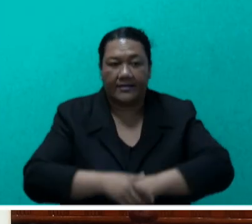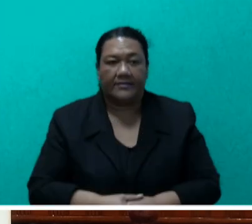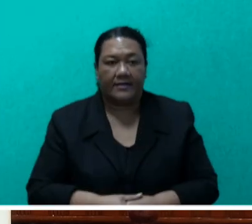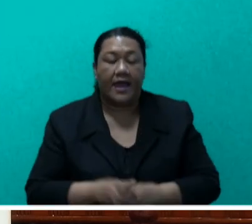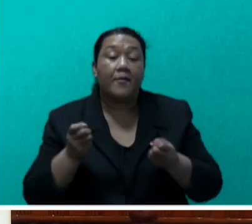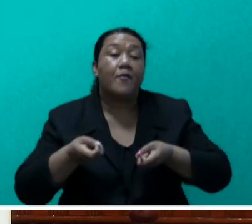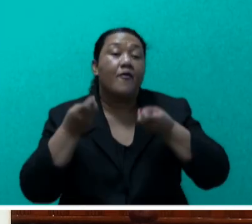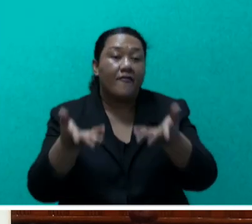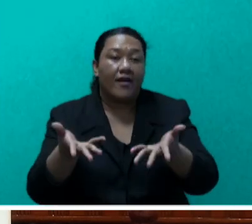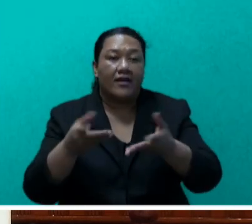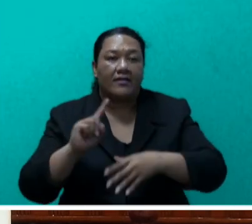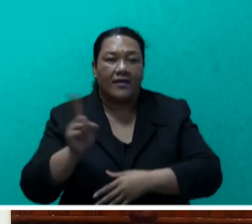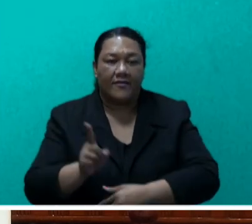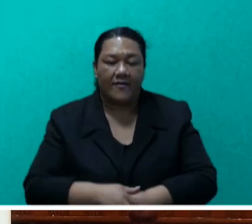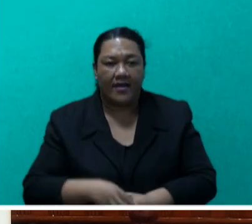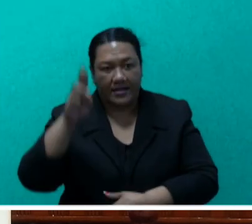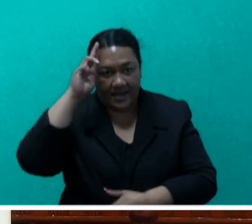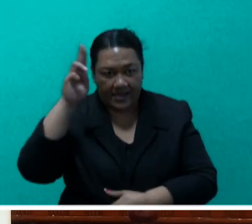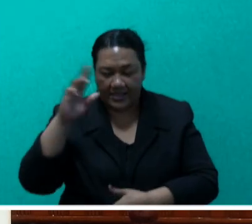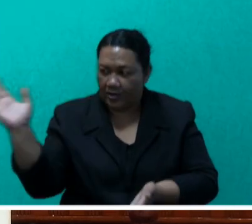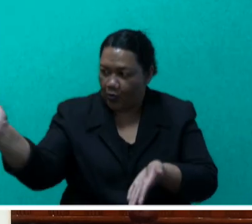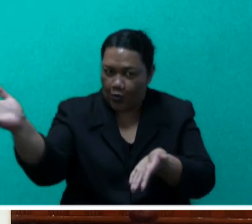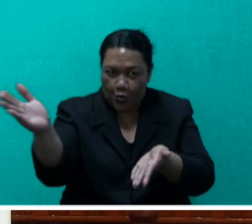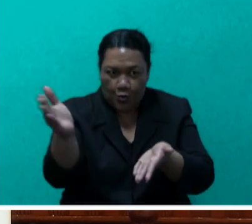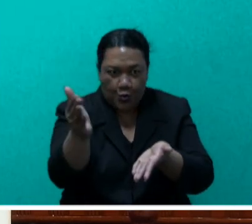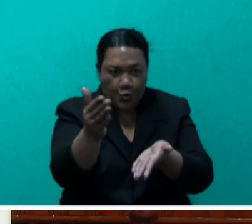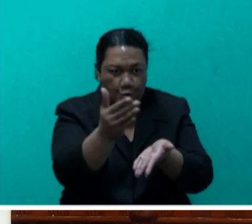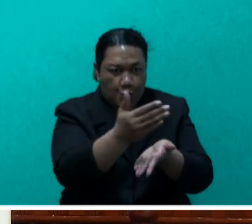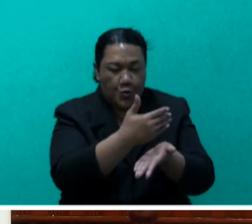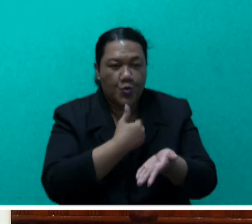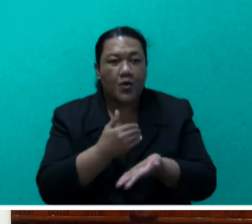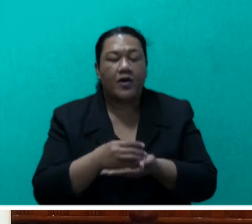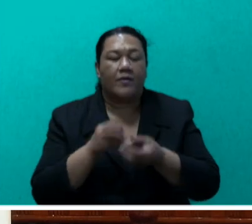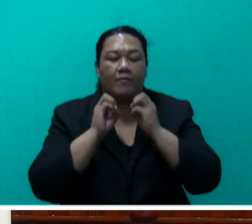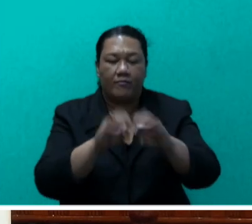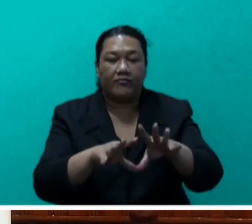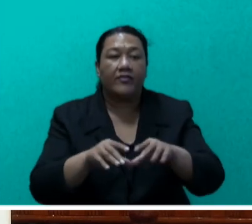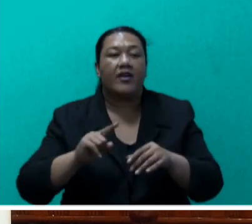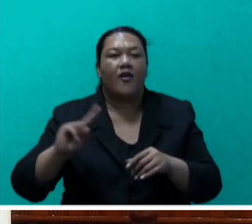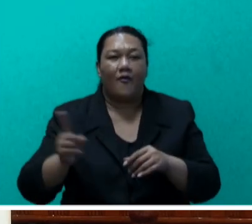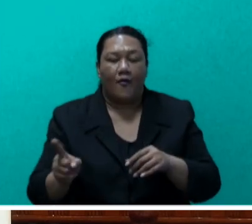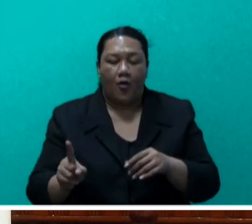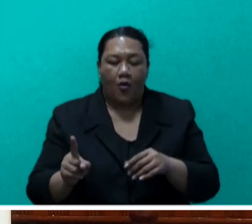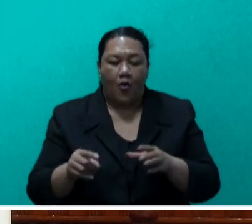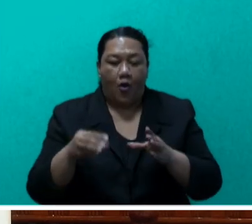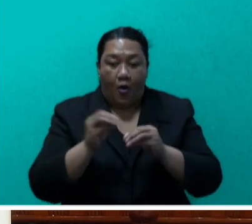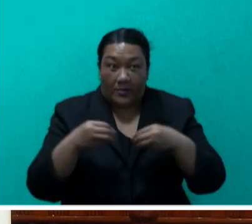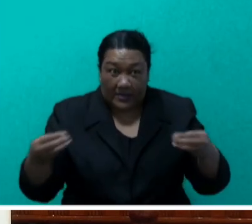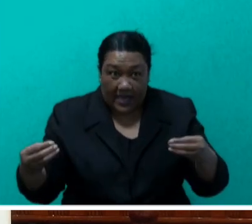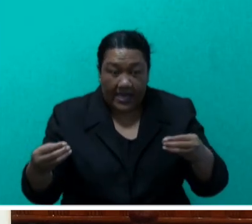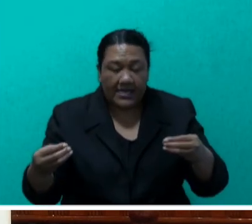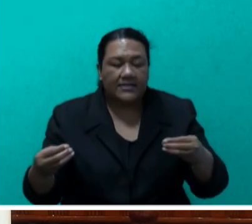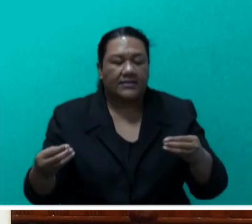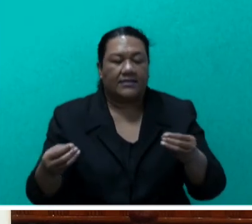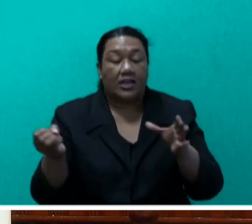provide our national collections of objects and treasure which relay